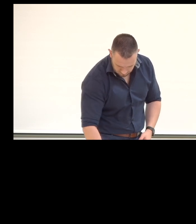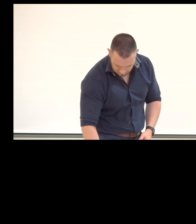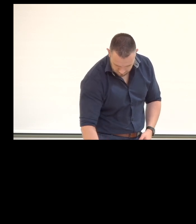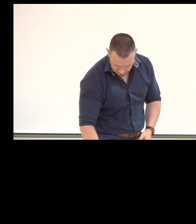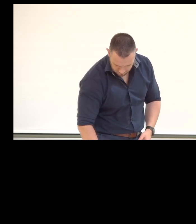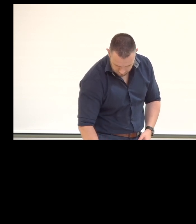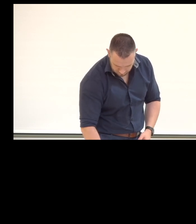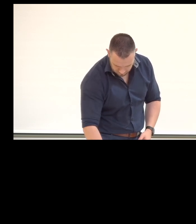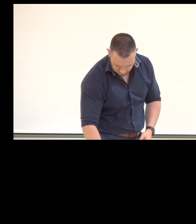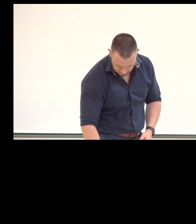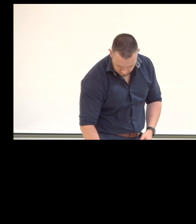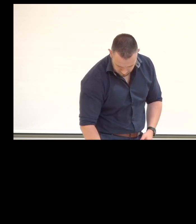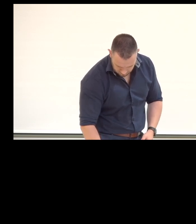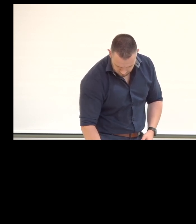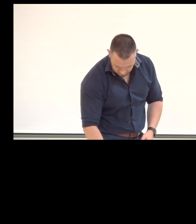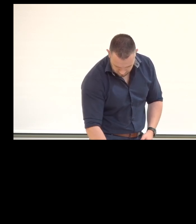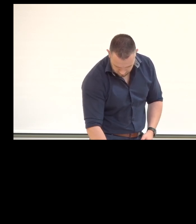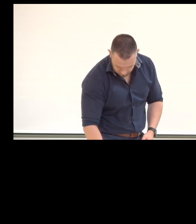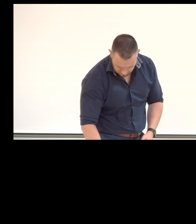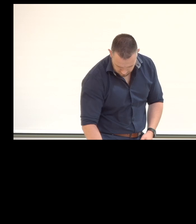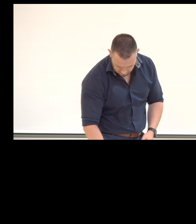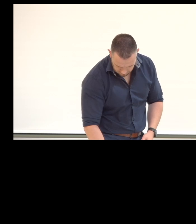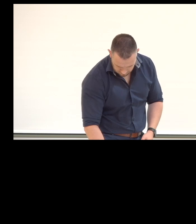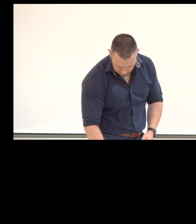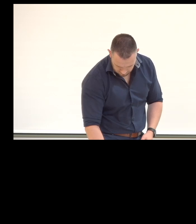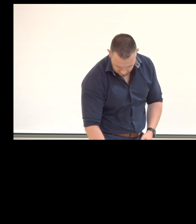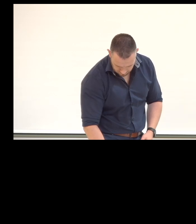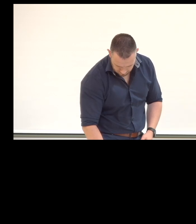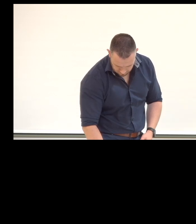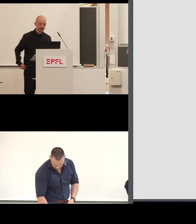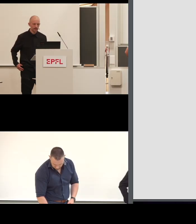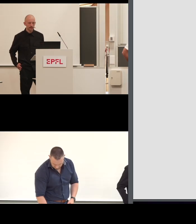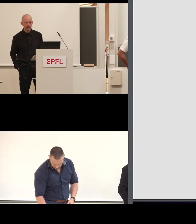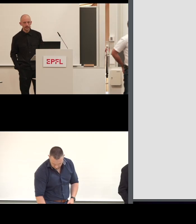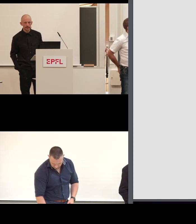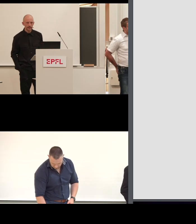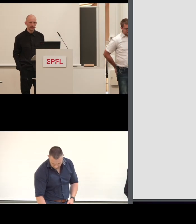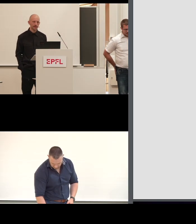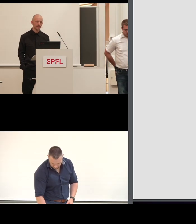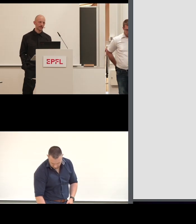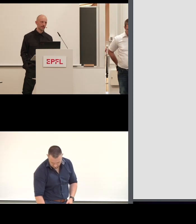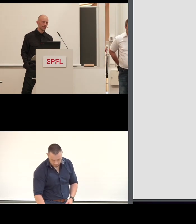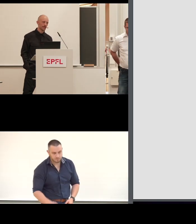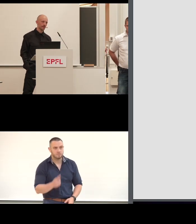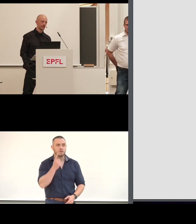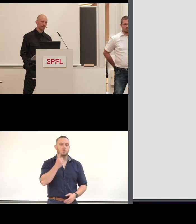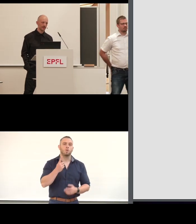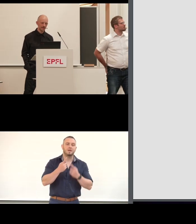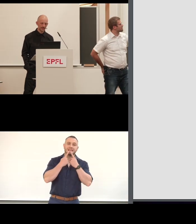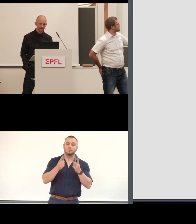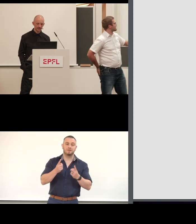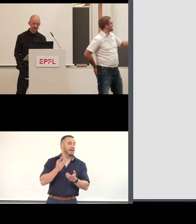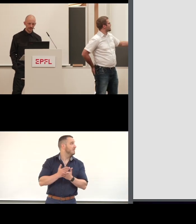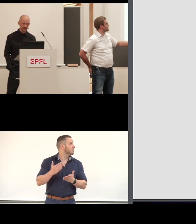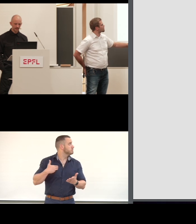exactly. Sorry. All right. So 2 announcements. Okay. One announcement is for many years now,